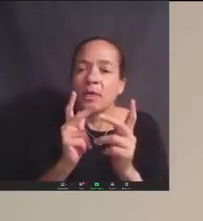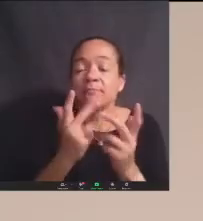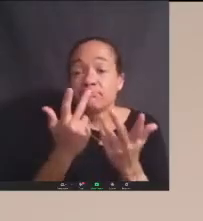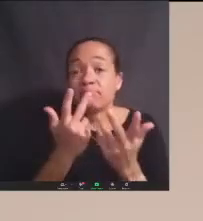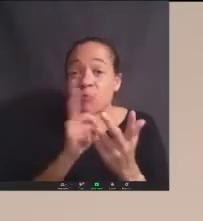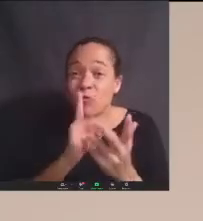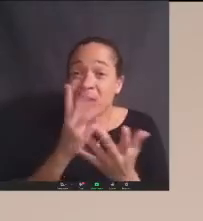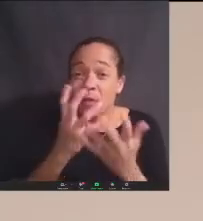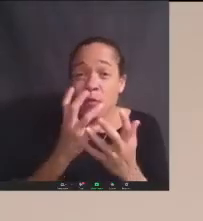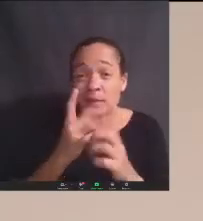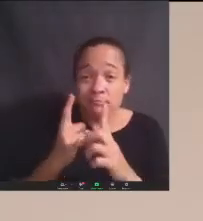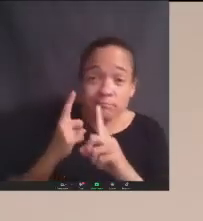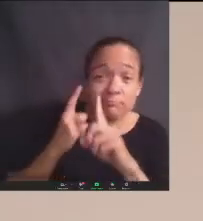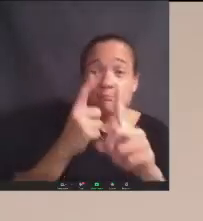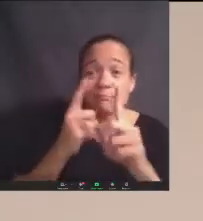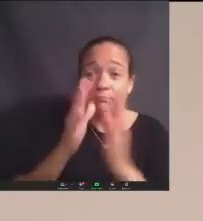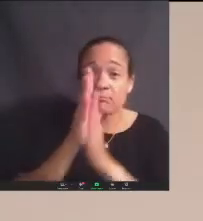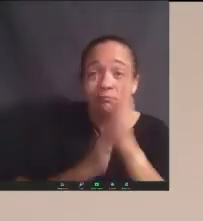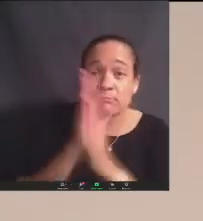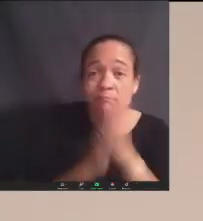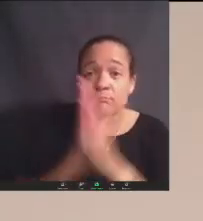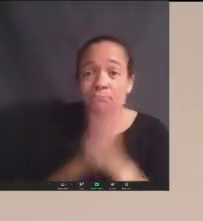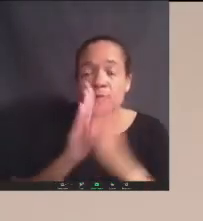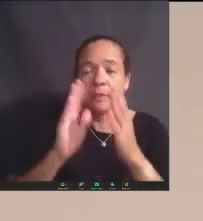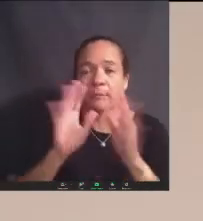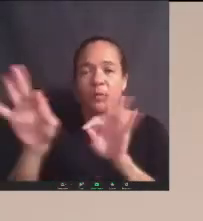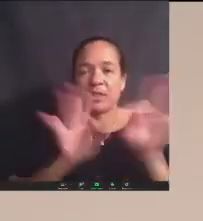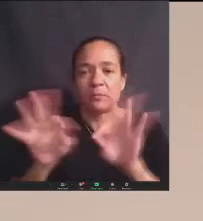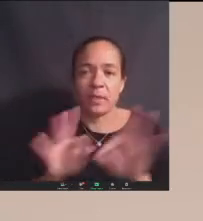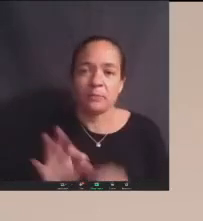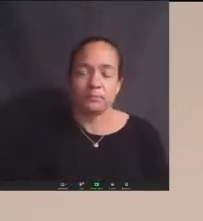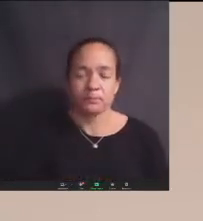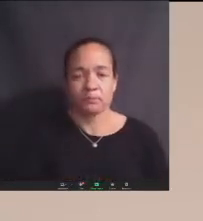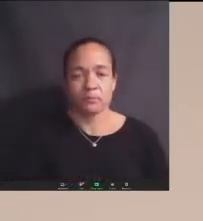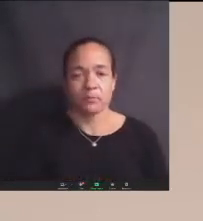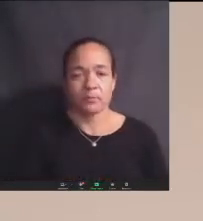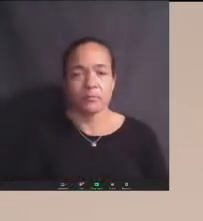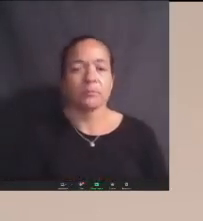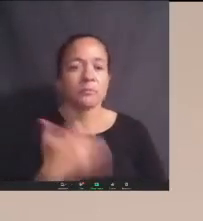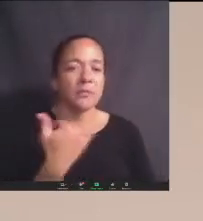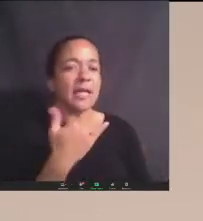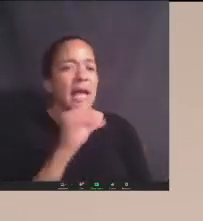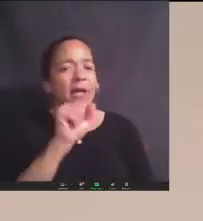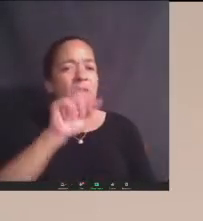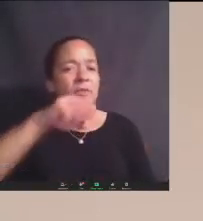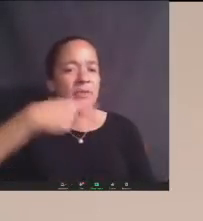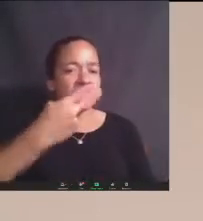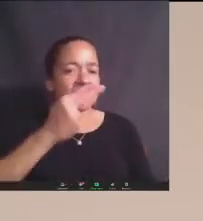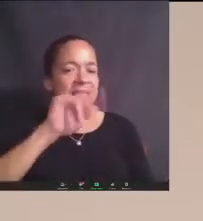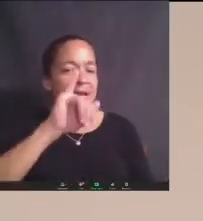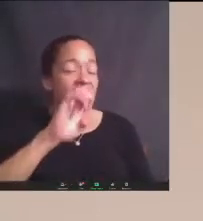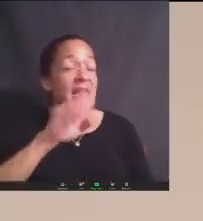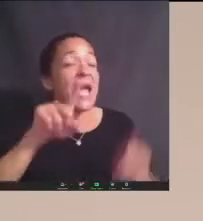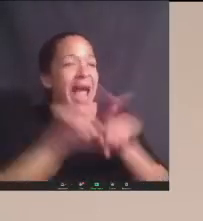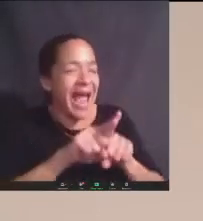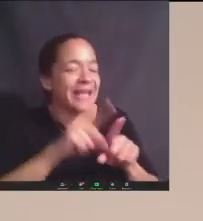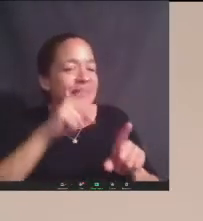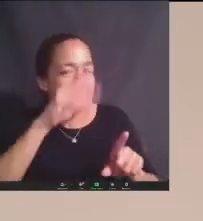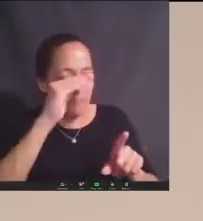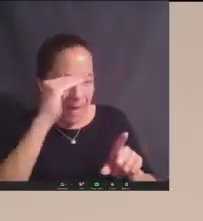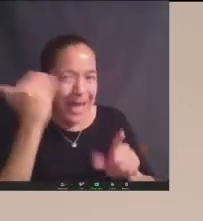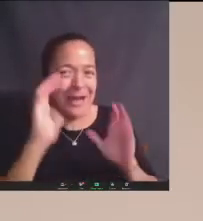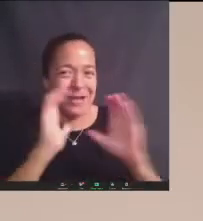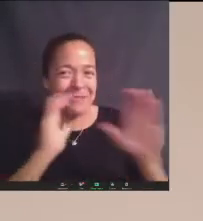Okay. Stephanie Crispin asks, as Black communicators, what's our responsibility to our institutions?